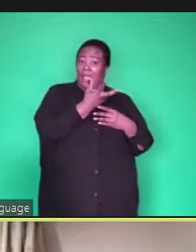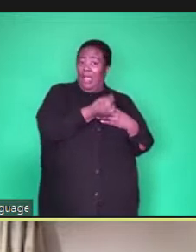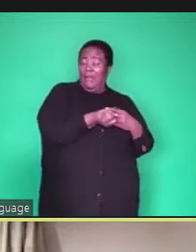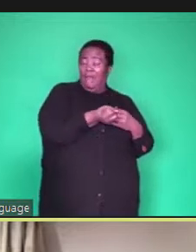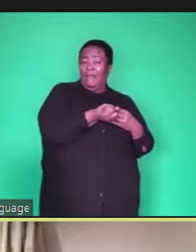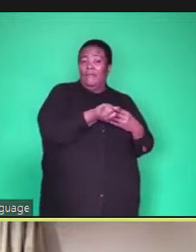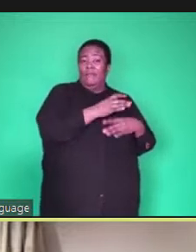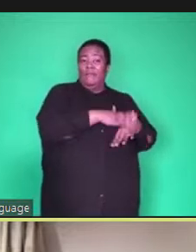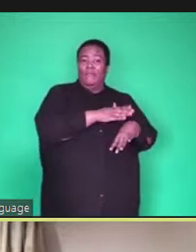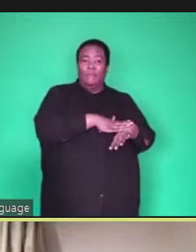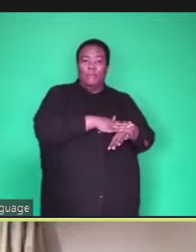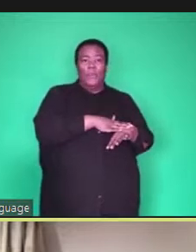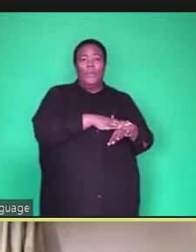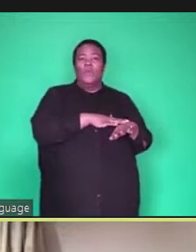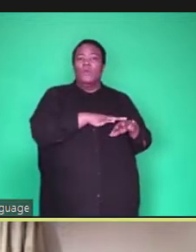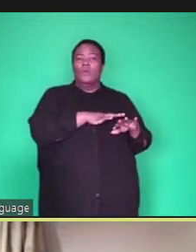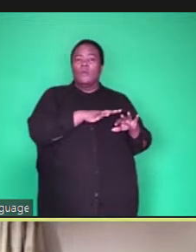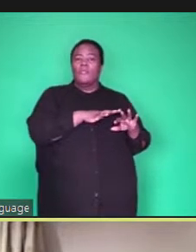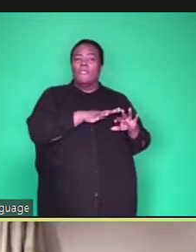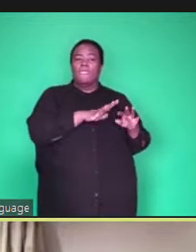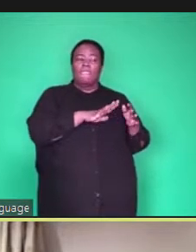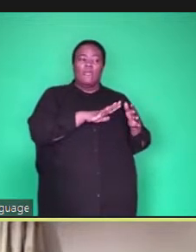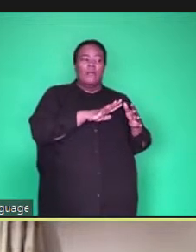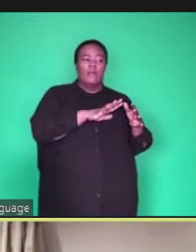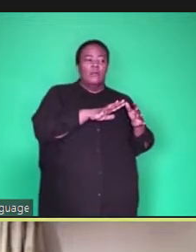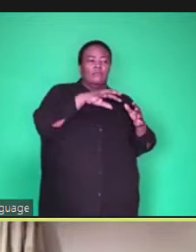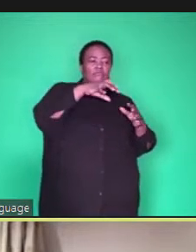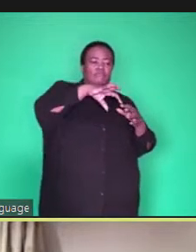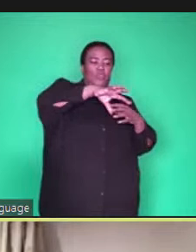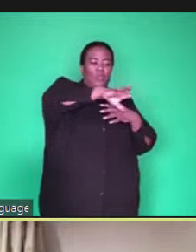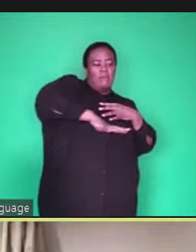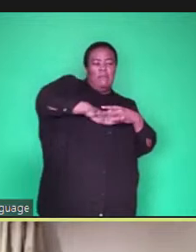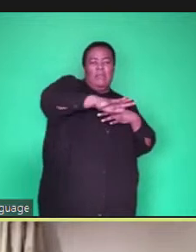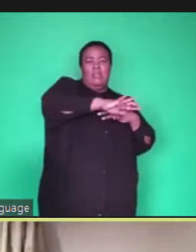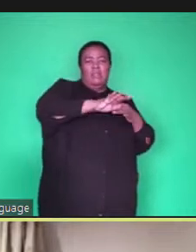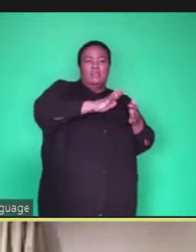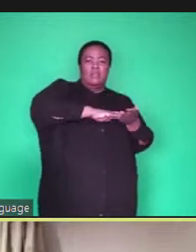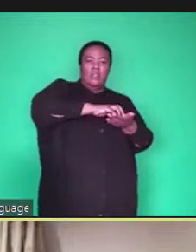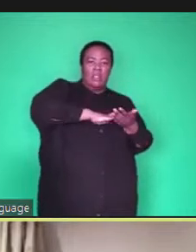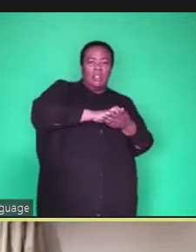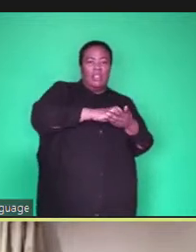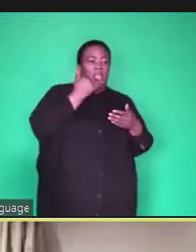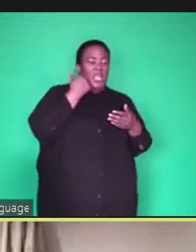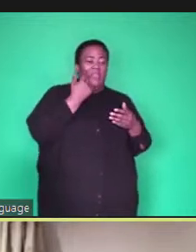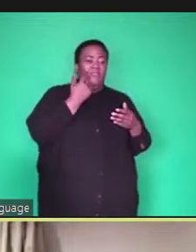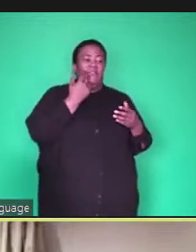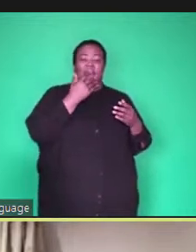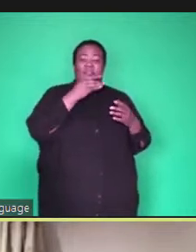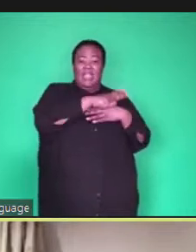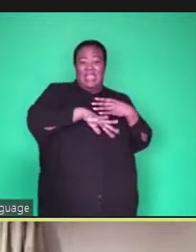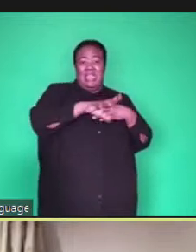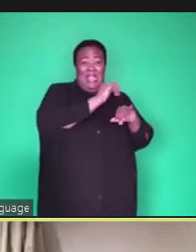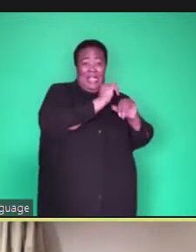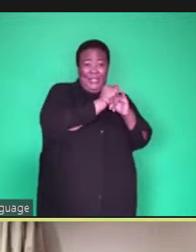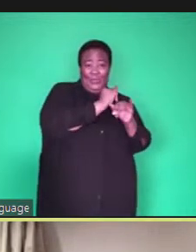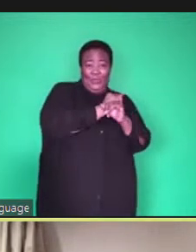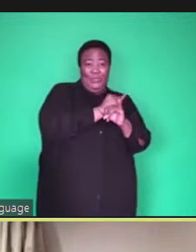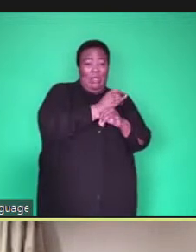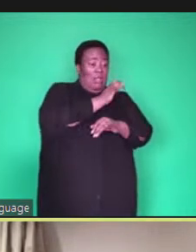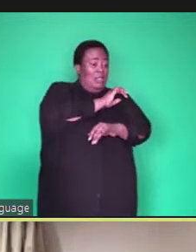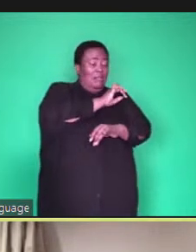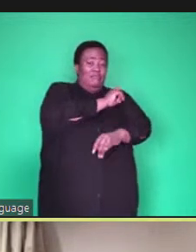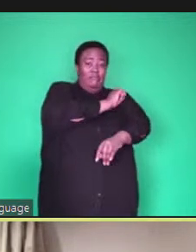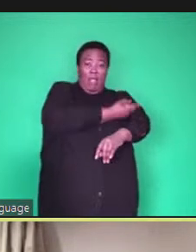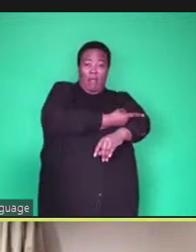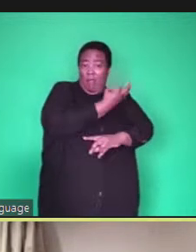the geographical vulnerabilities. It's areas that don't have the institutional capacity to respond. So